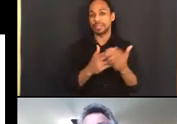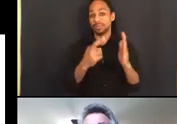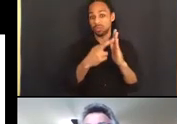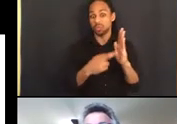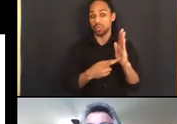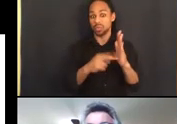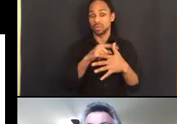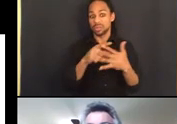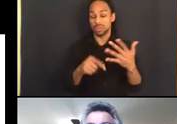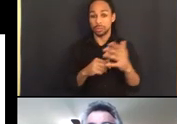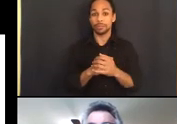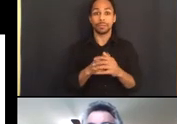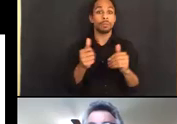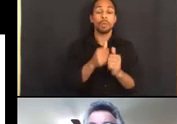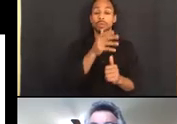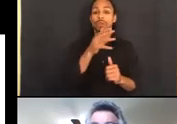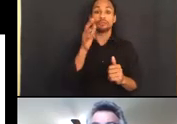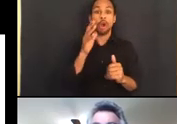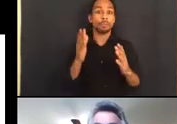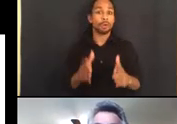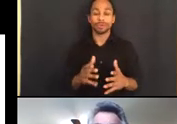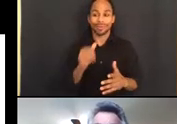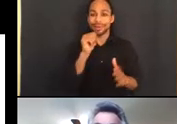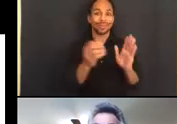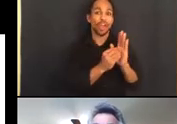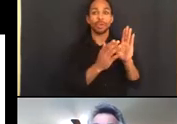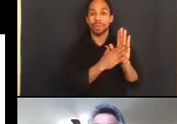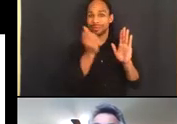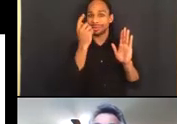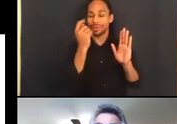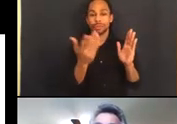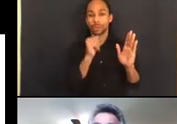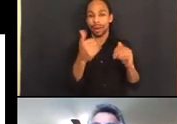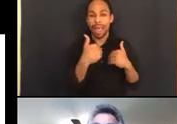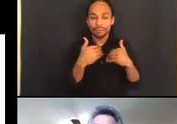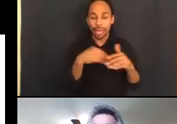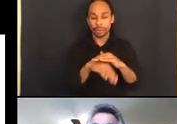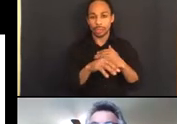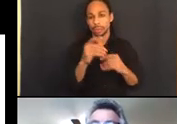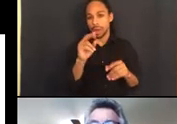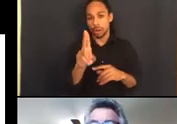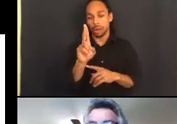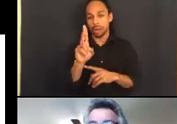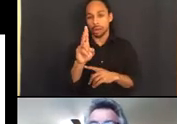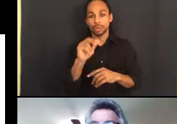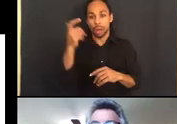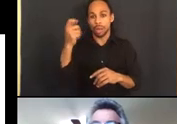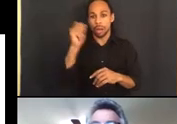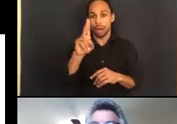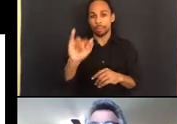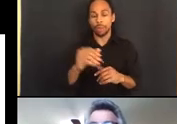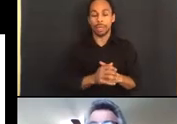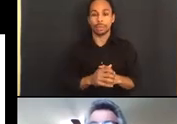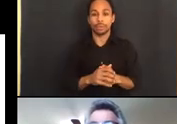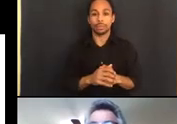state and the West Coast are undocumented, they do not have access to unemployment. So in California, we work vigorously with the Newsom